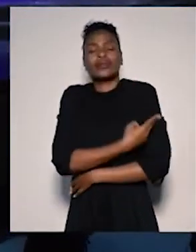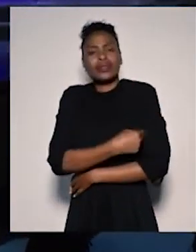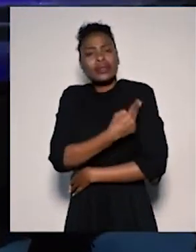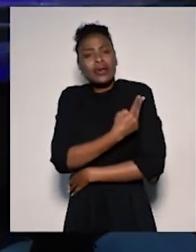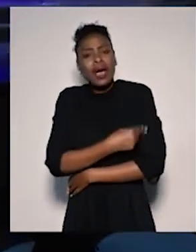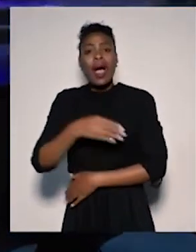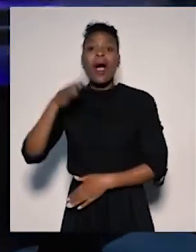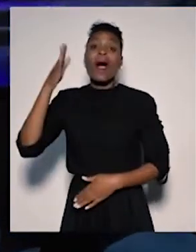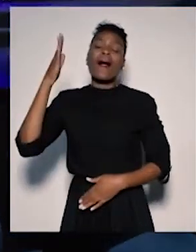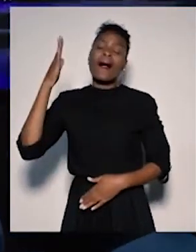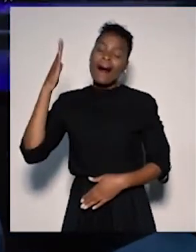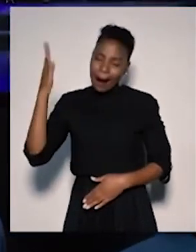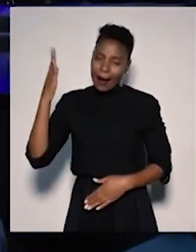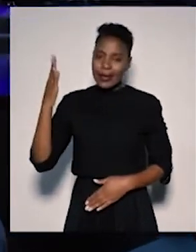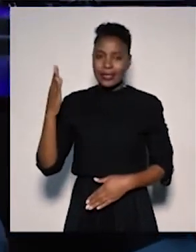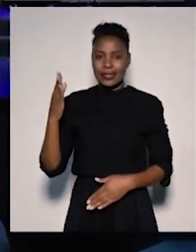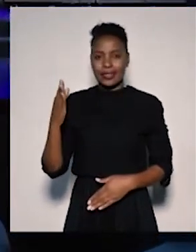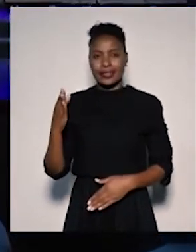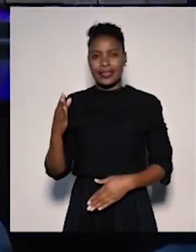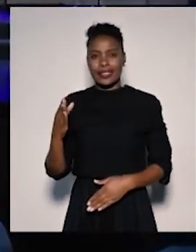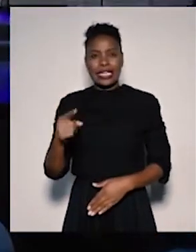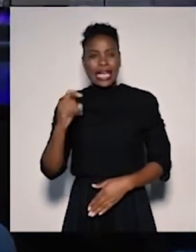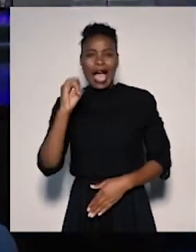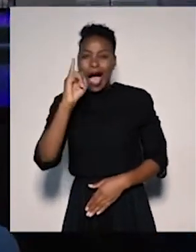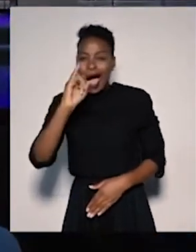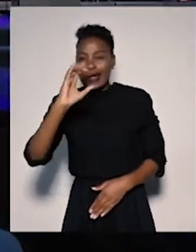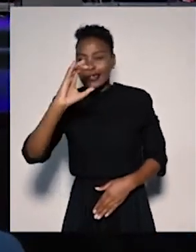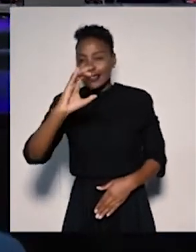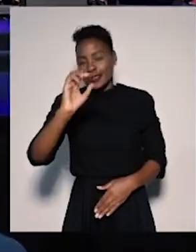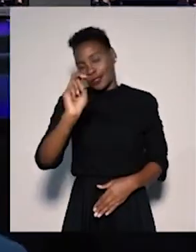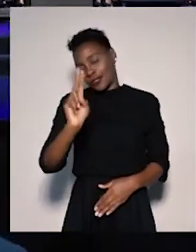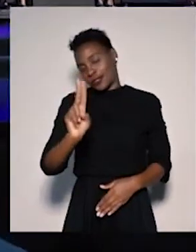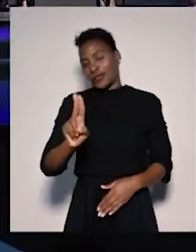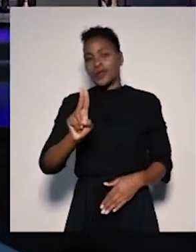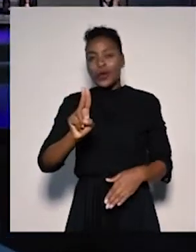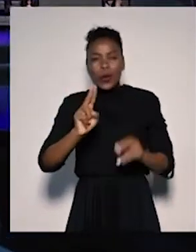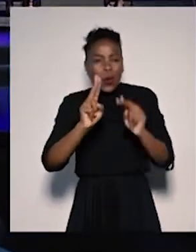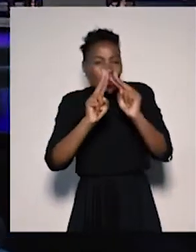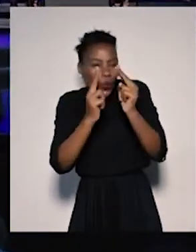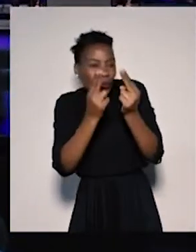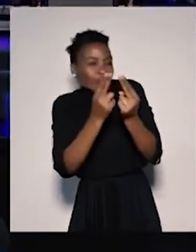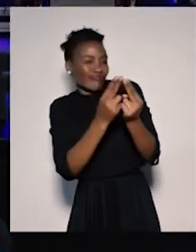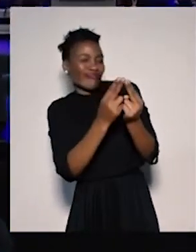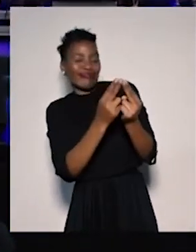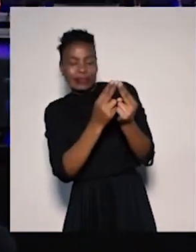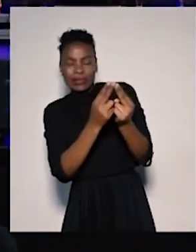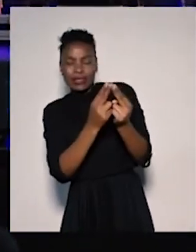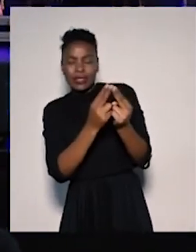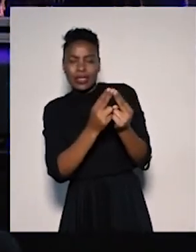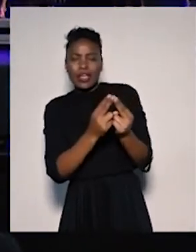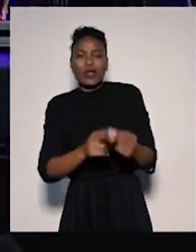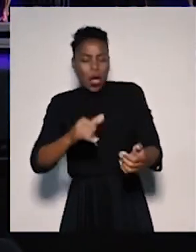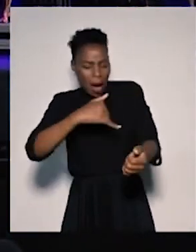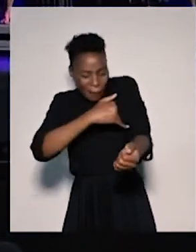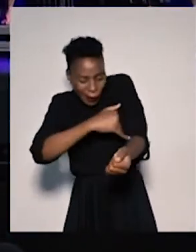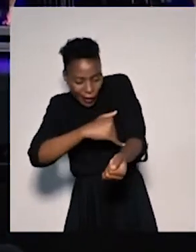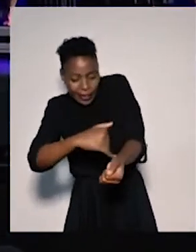where God is in the ICU unit, doing operations at the highest level of